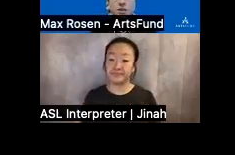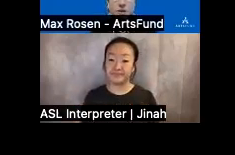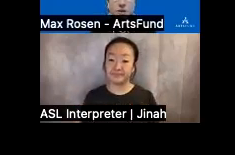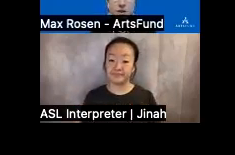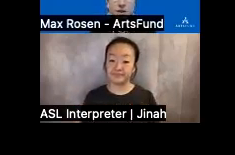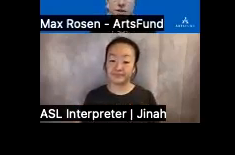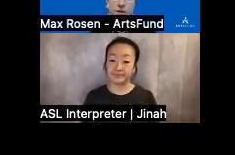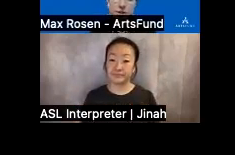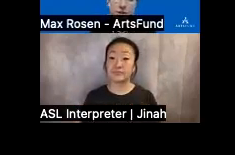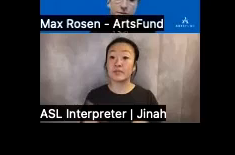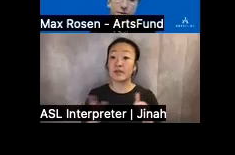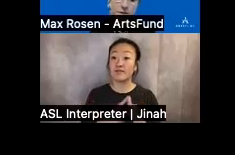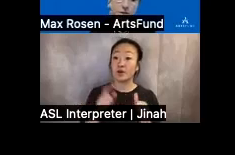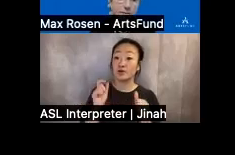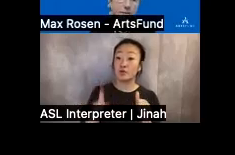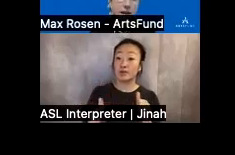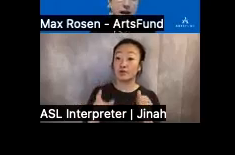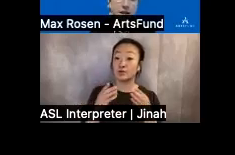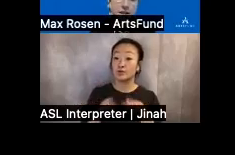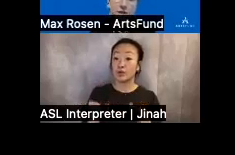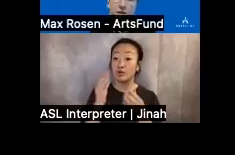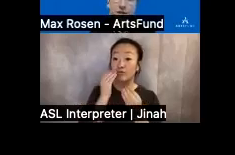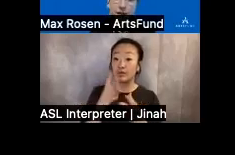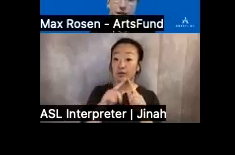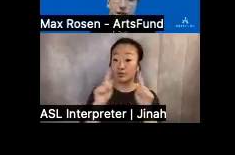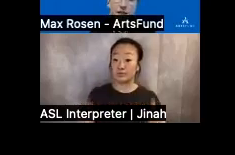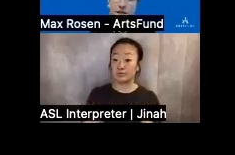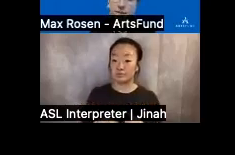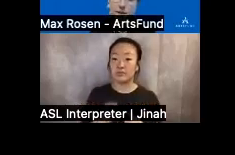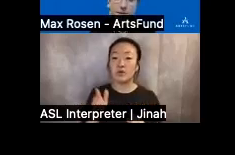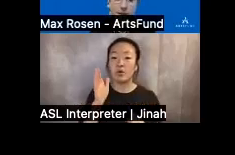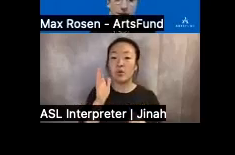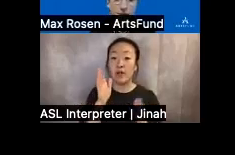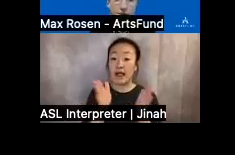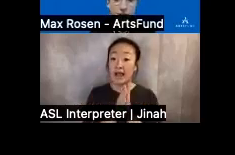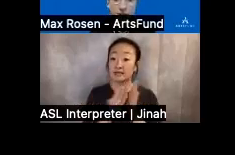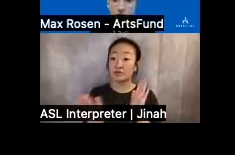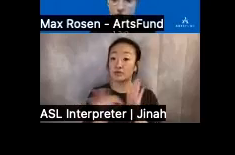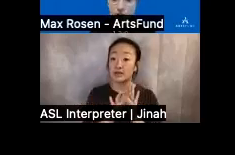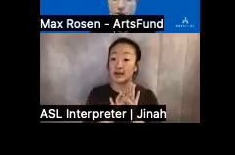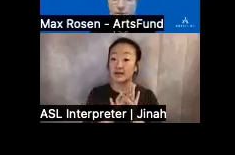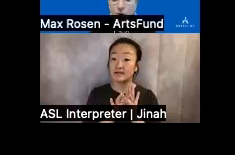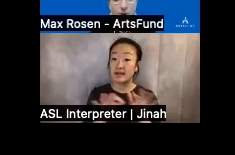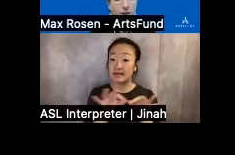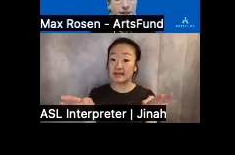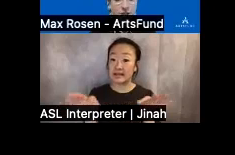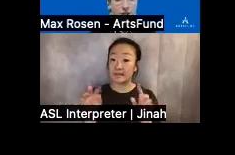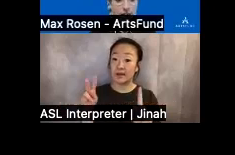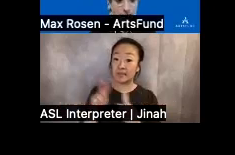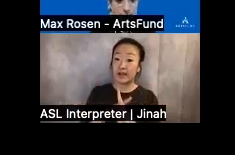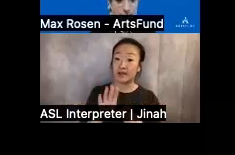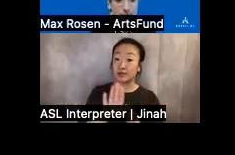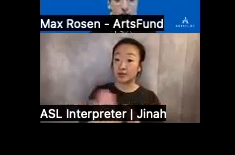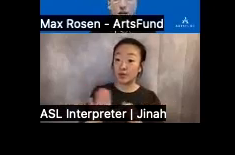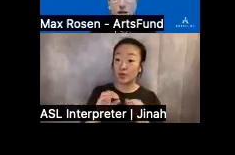The first question on the general information form asks you to select the statement that applies to your organization about your organization